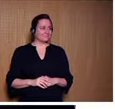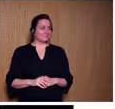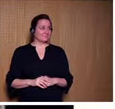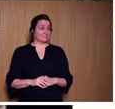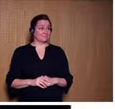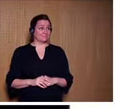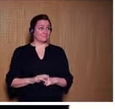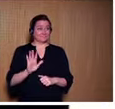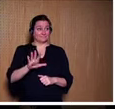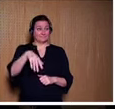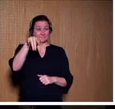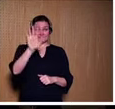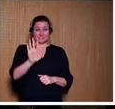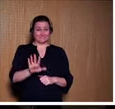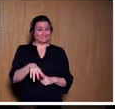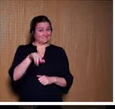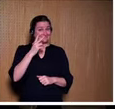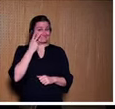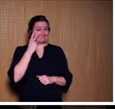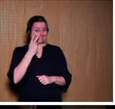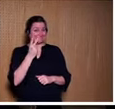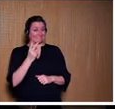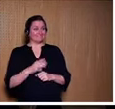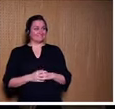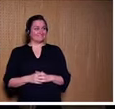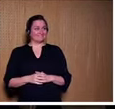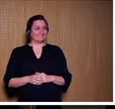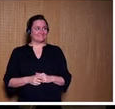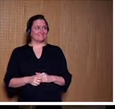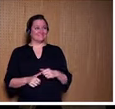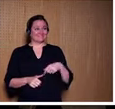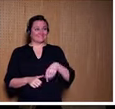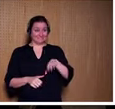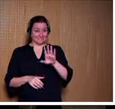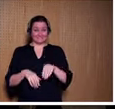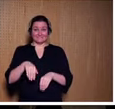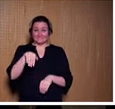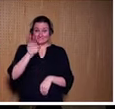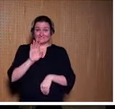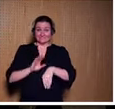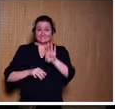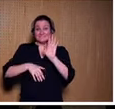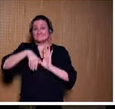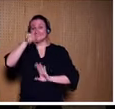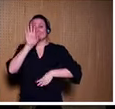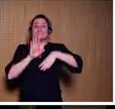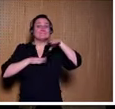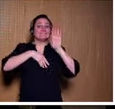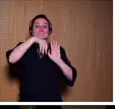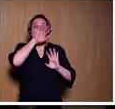So we start moving the hand, and here, and here, and here, and here, and here, and here, and